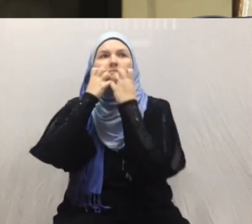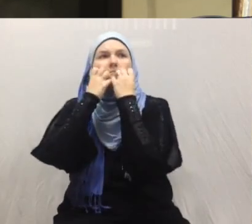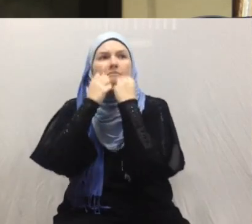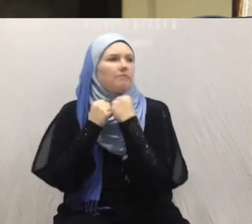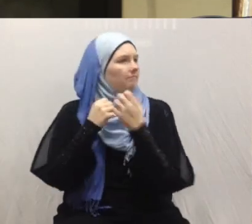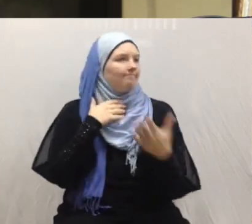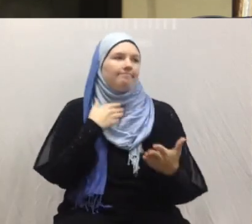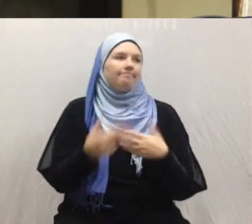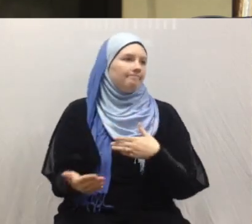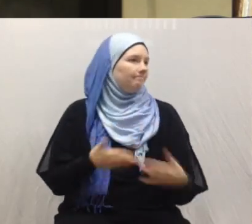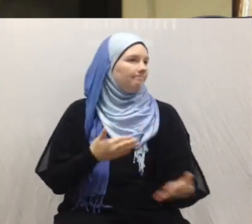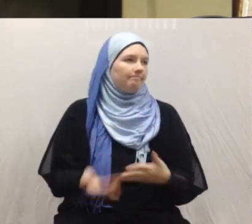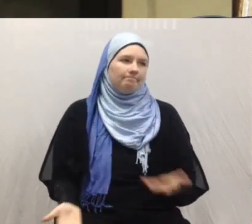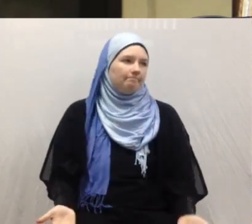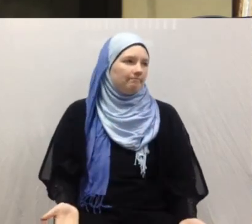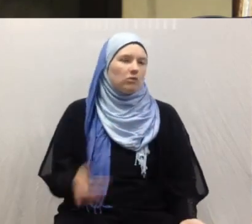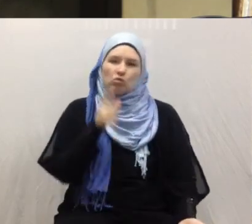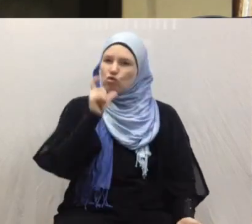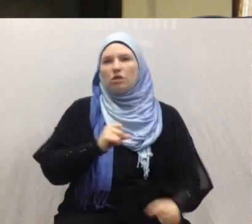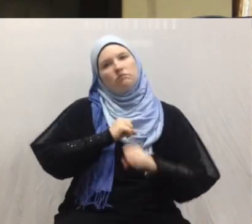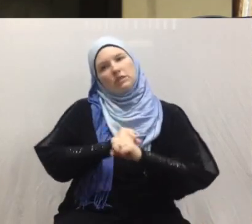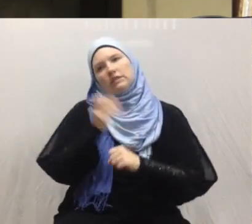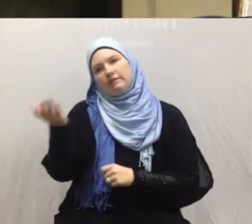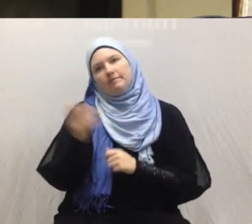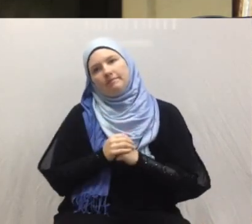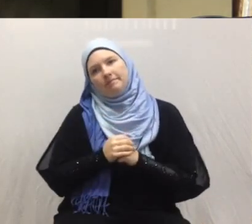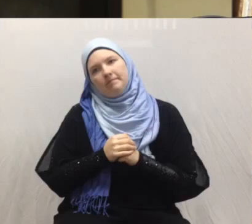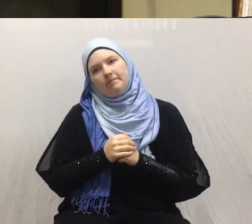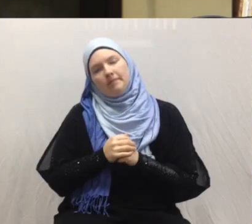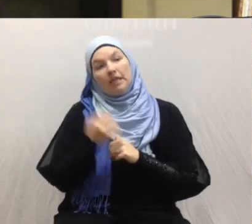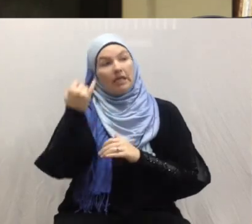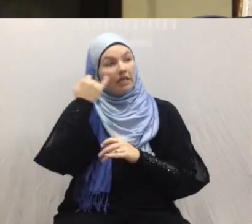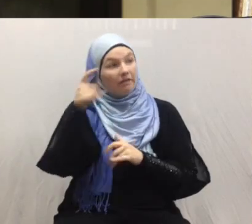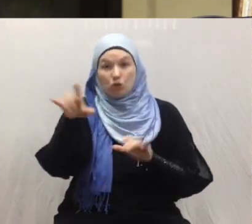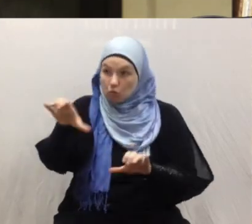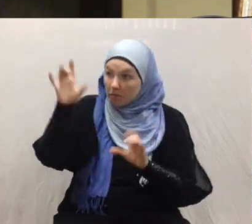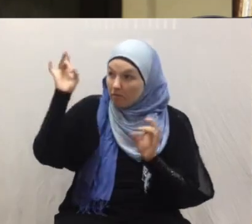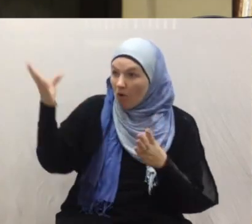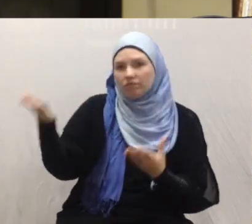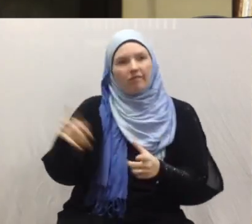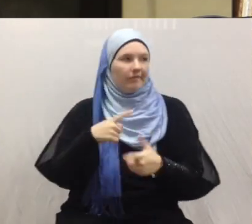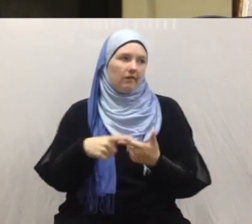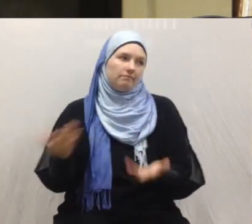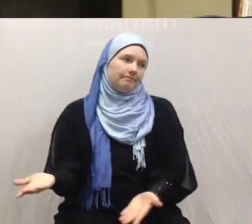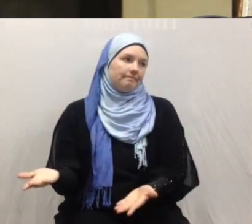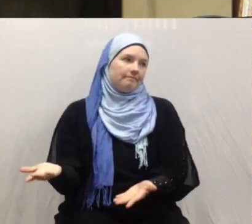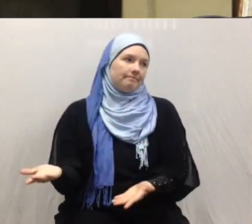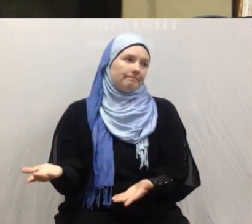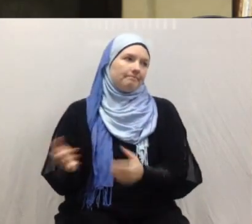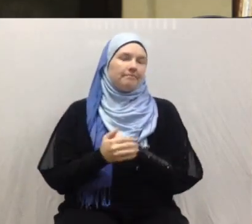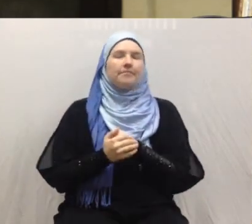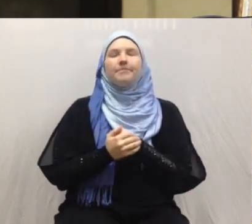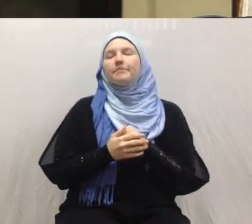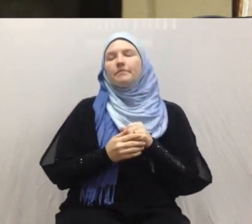Wherever you differ about a matter, it must be referred to God and to Muhammad. That establishes the